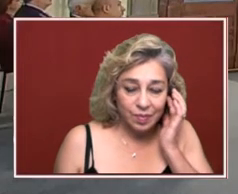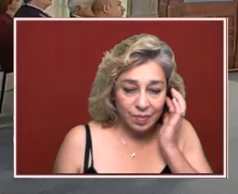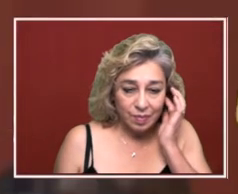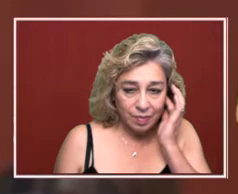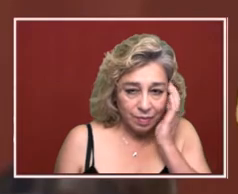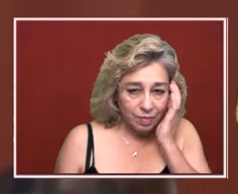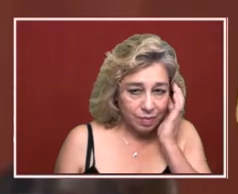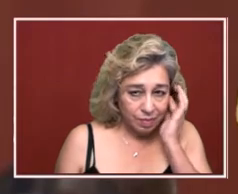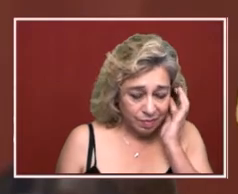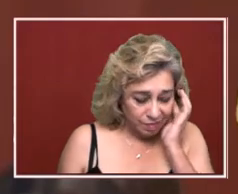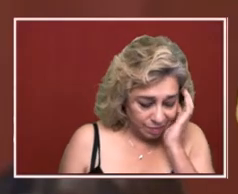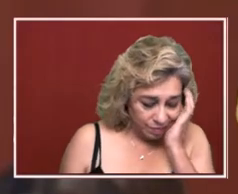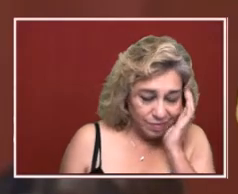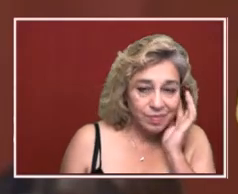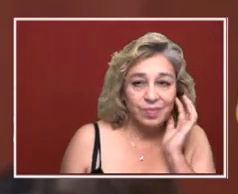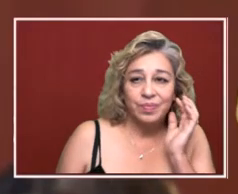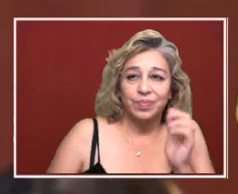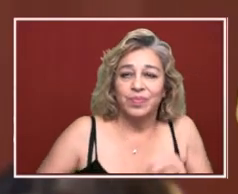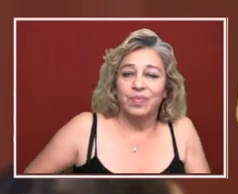Manera cotidiana